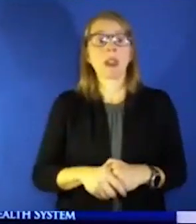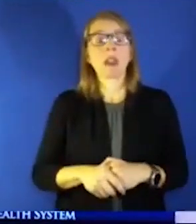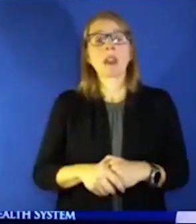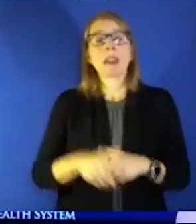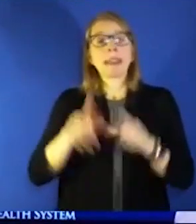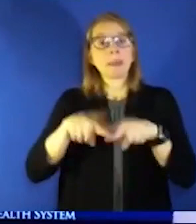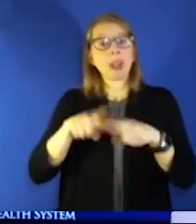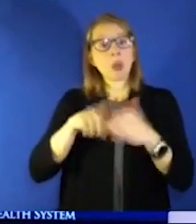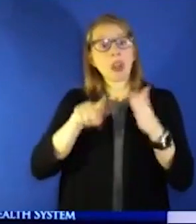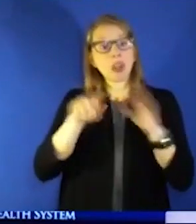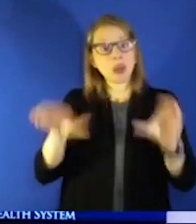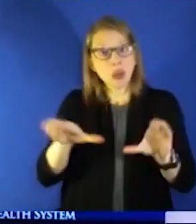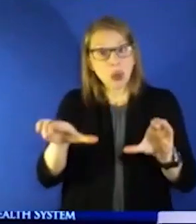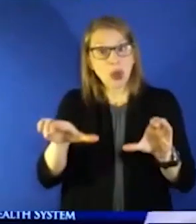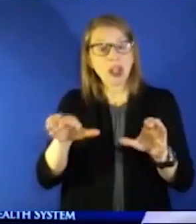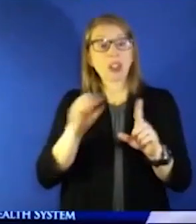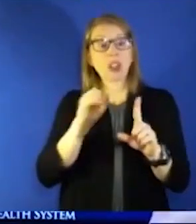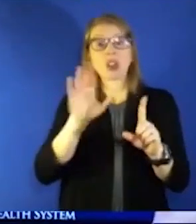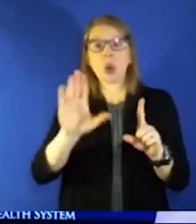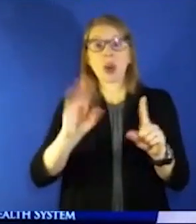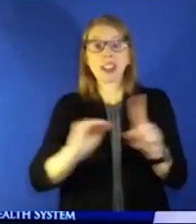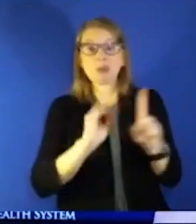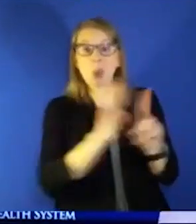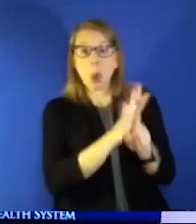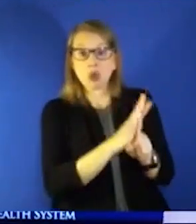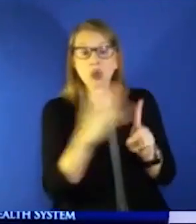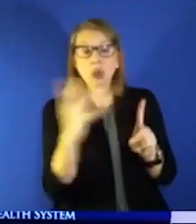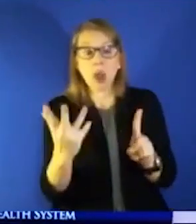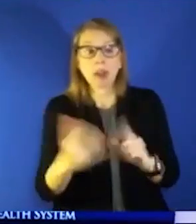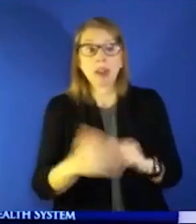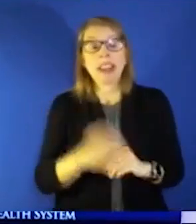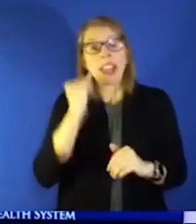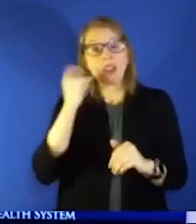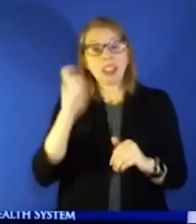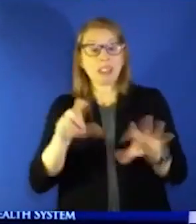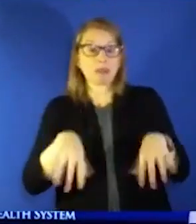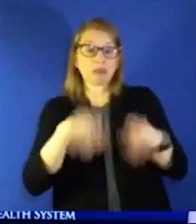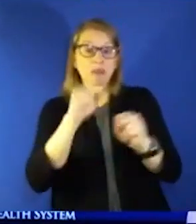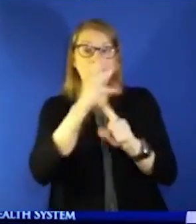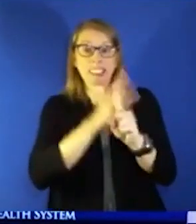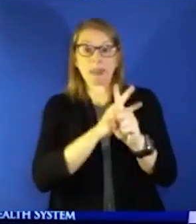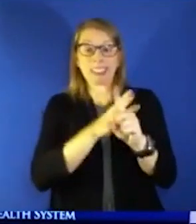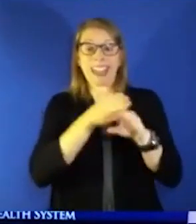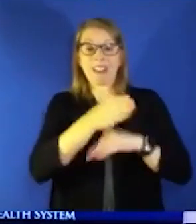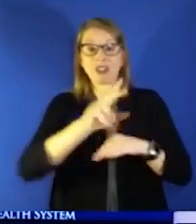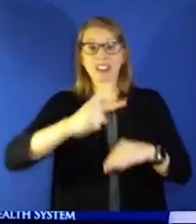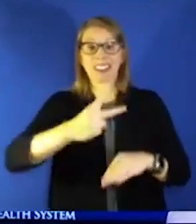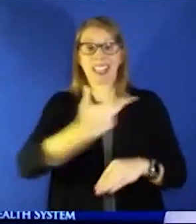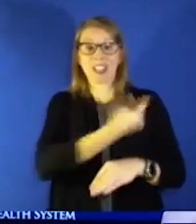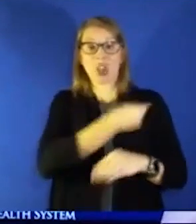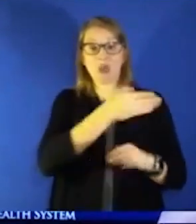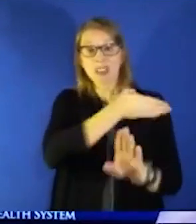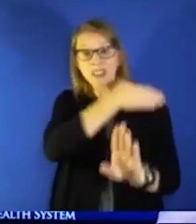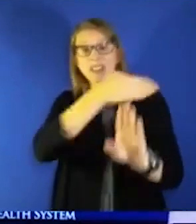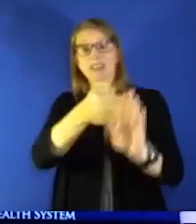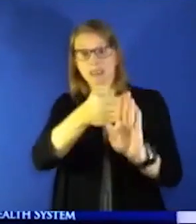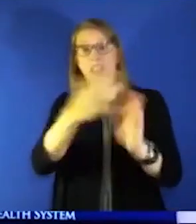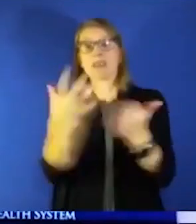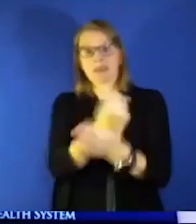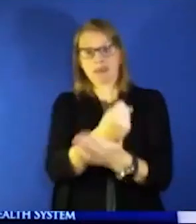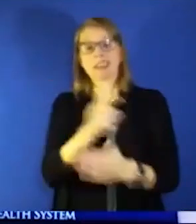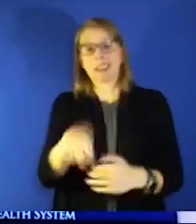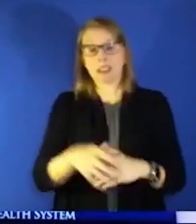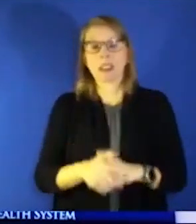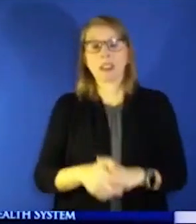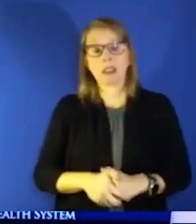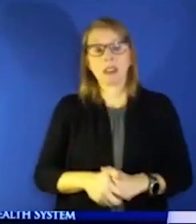what your exposure is, if you need to do it at that 6 months after that second dose, then do it then, because that really is where we have